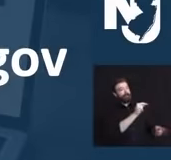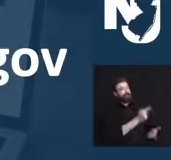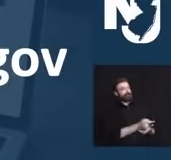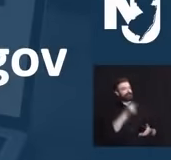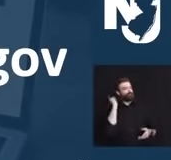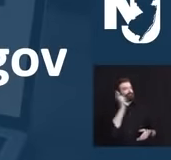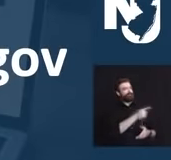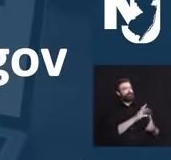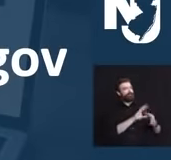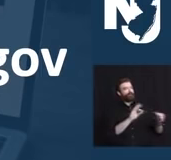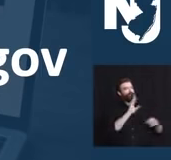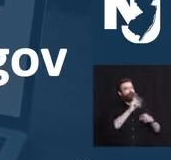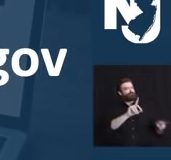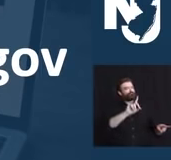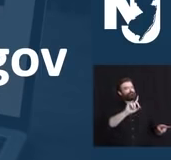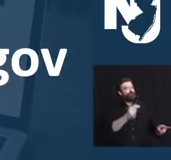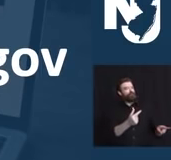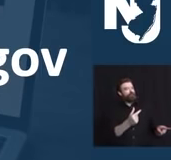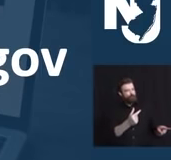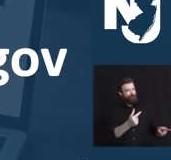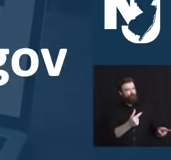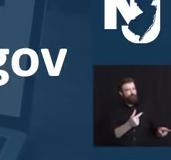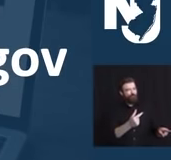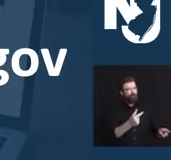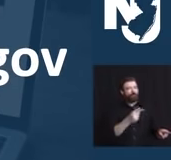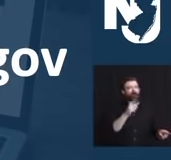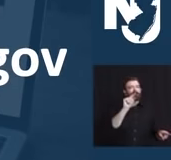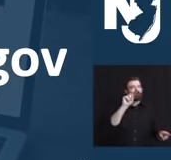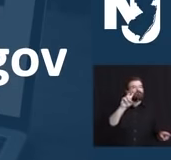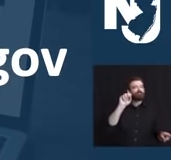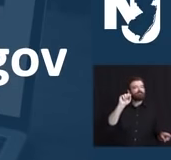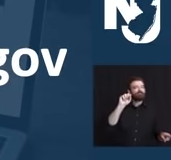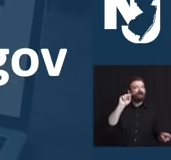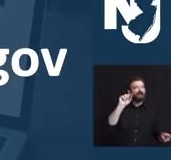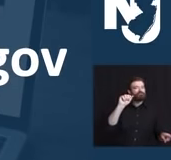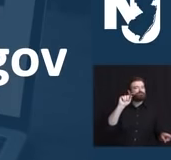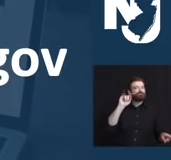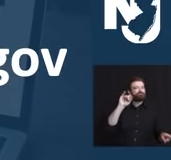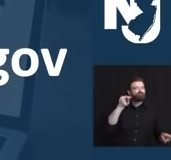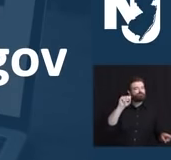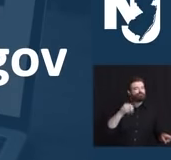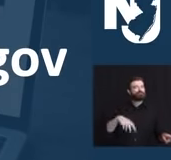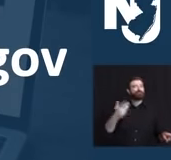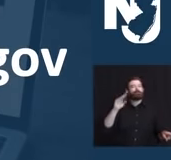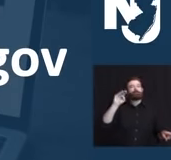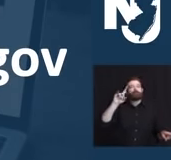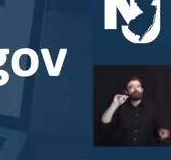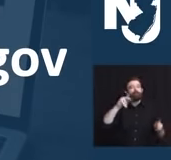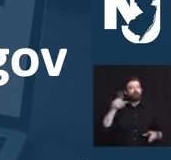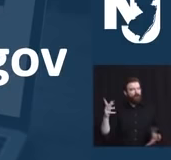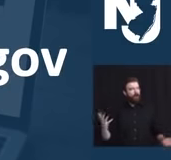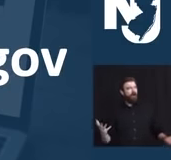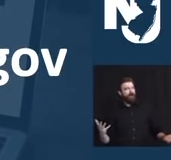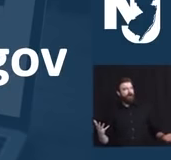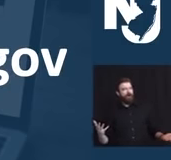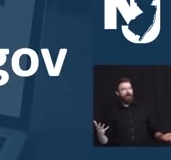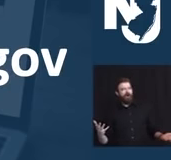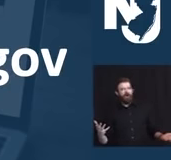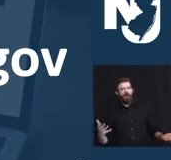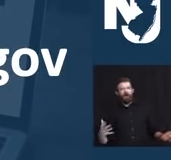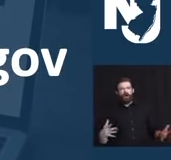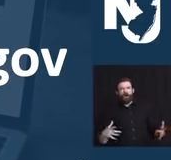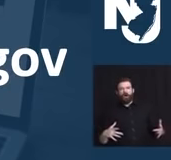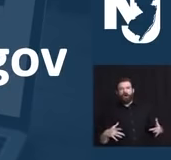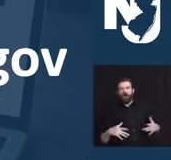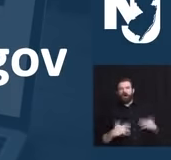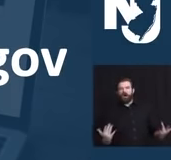in the media, Elise Young in particular, there were some discussions of potentially filing an Oprah request, that